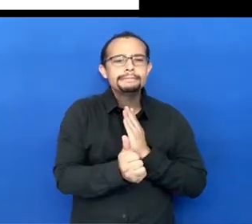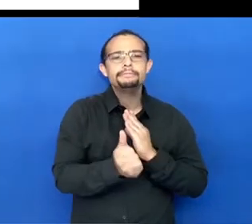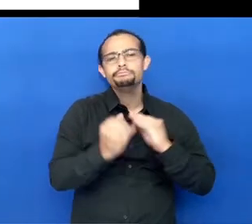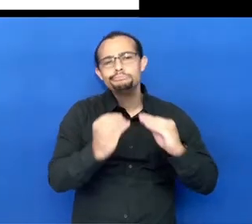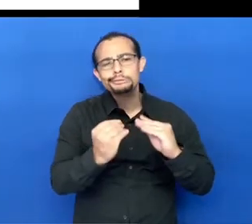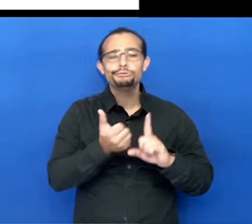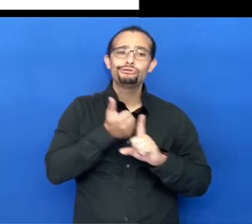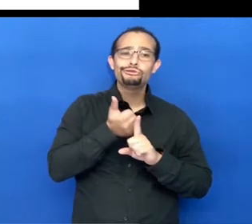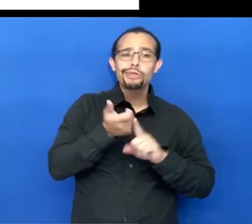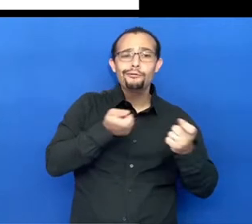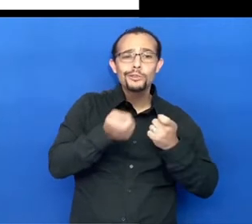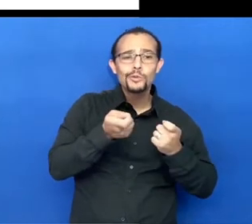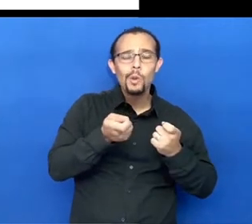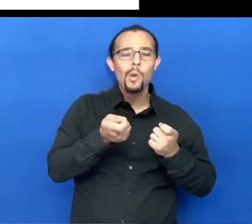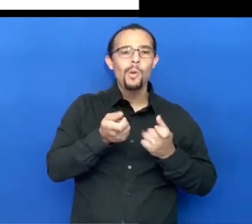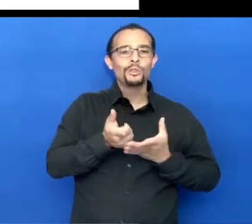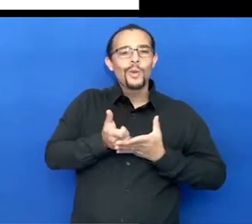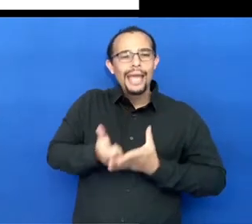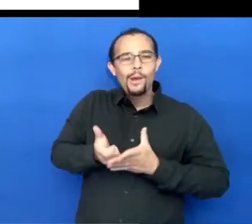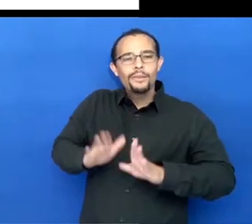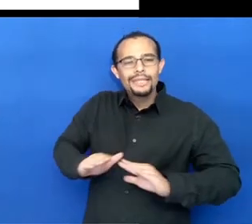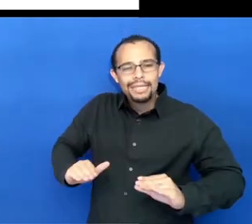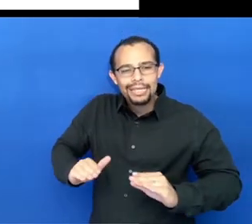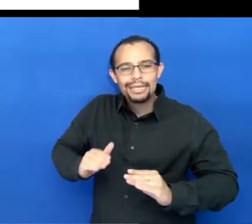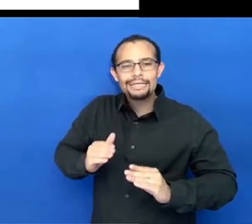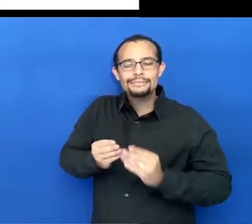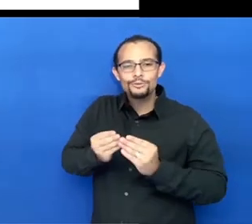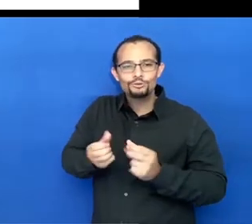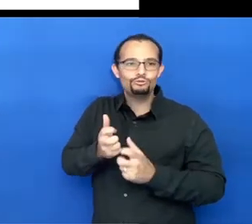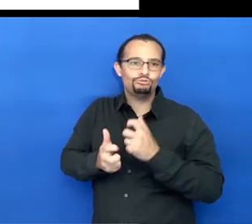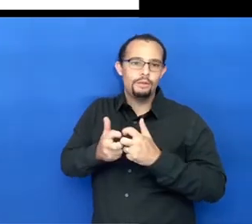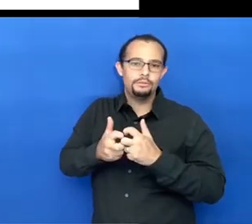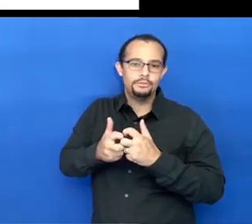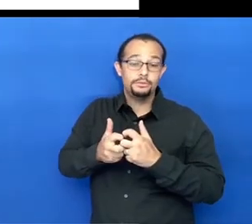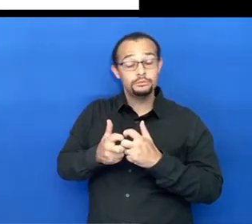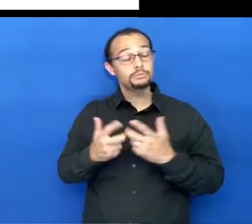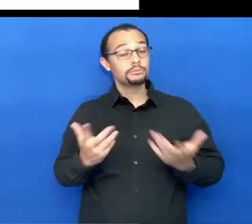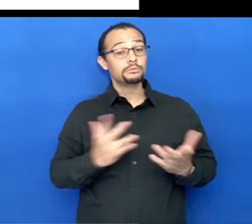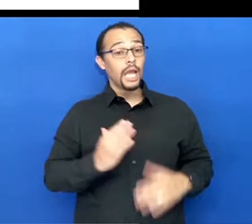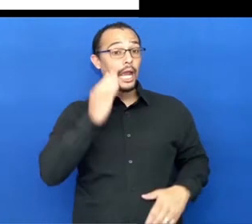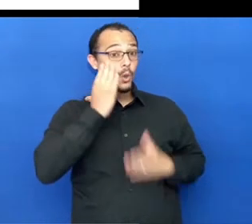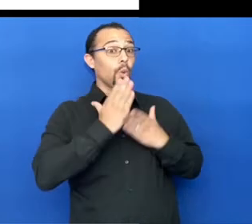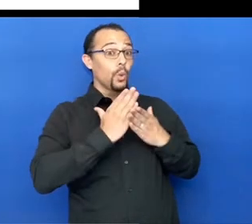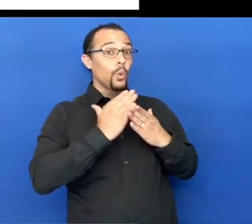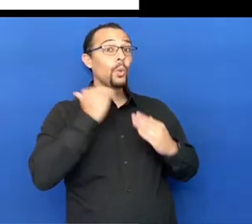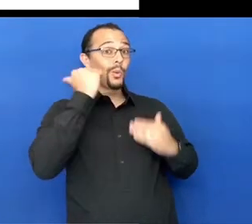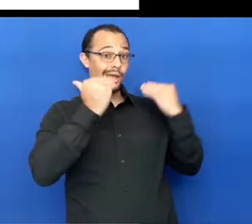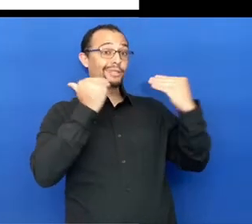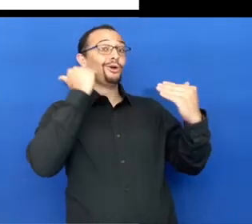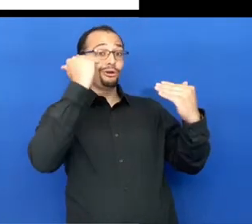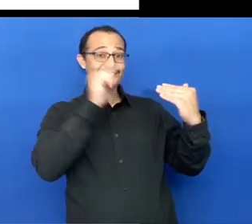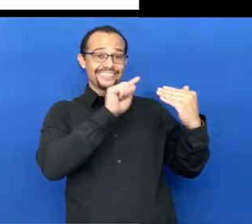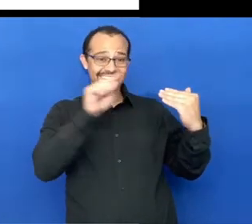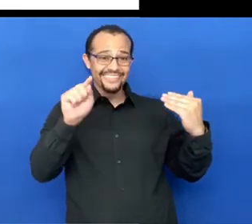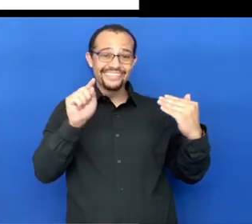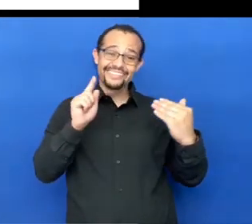teaches problem-solving skills or self-control and just assisting them to problem solve. I